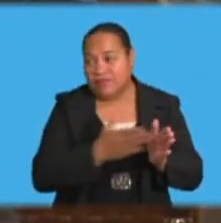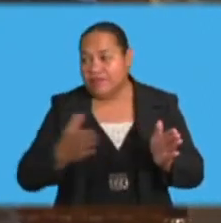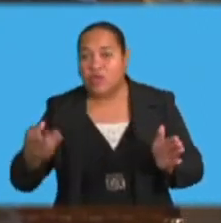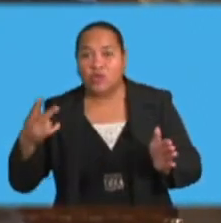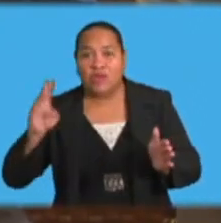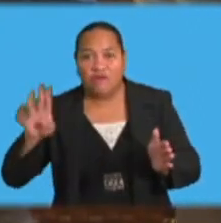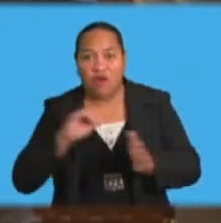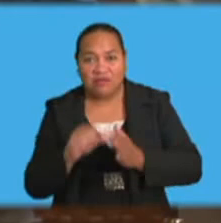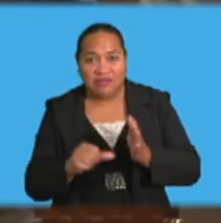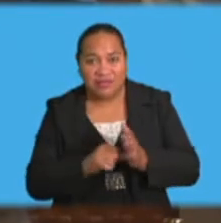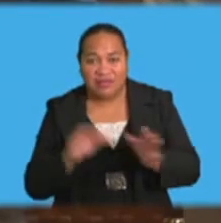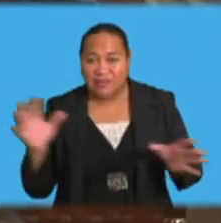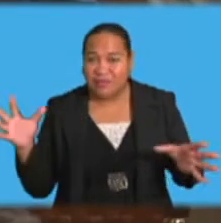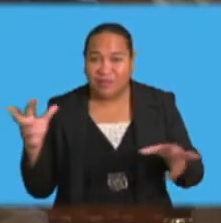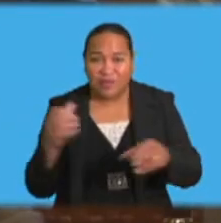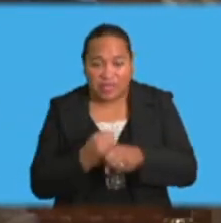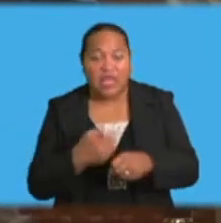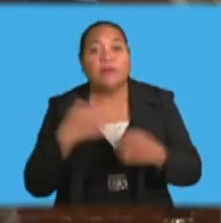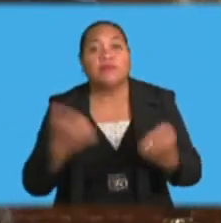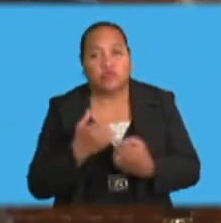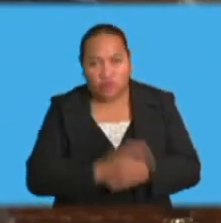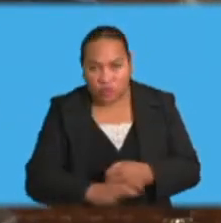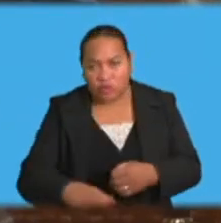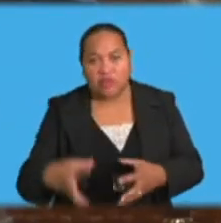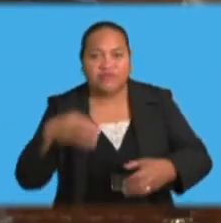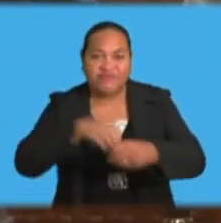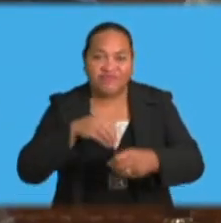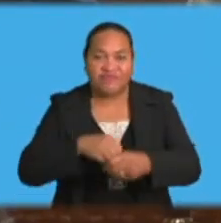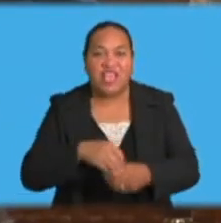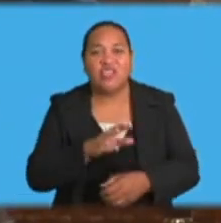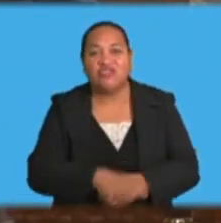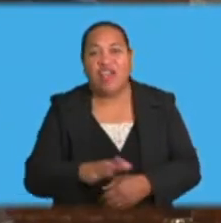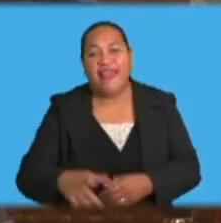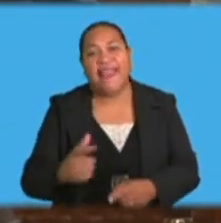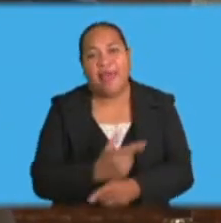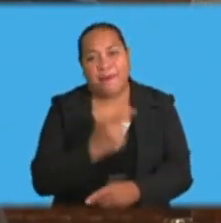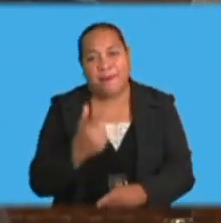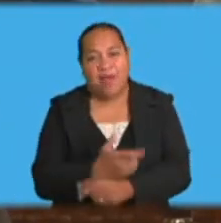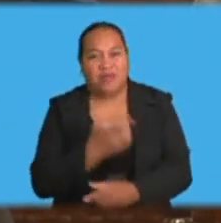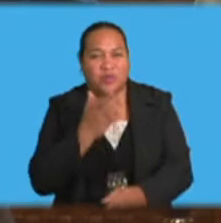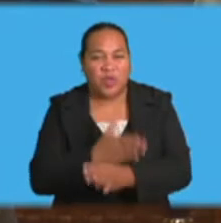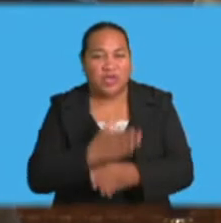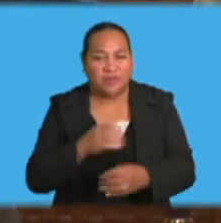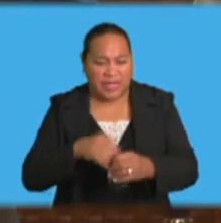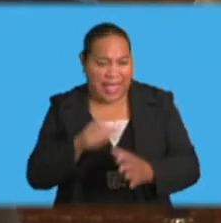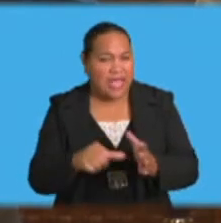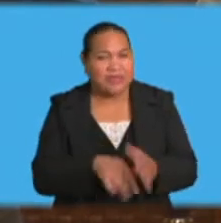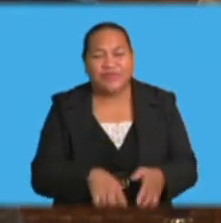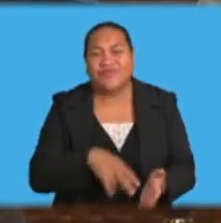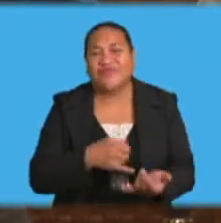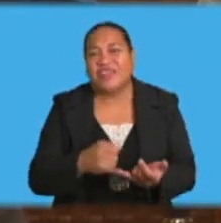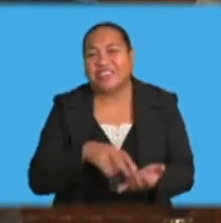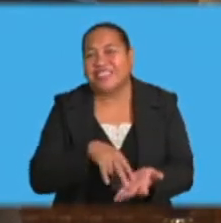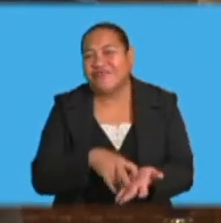includes 37 million children that are in hazardous child labor. This age group of our young is very vulnerable in